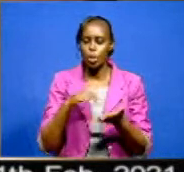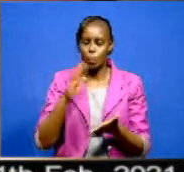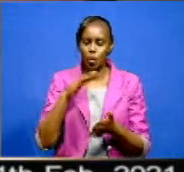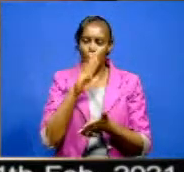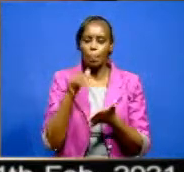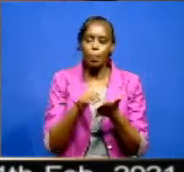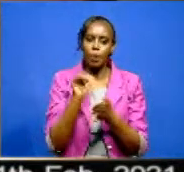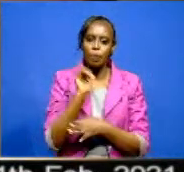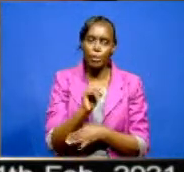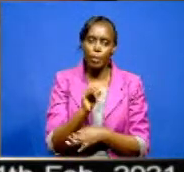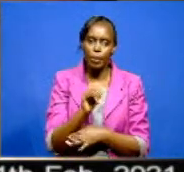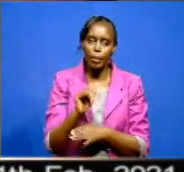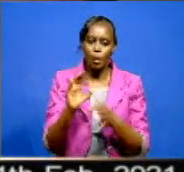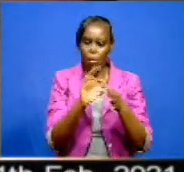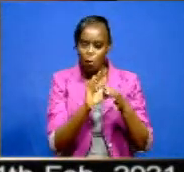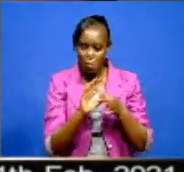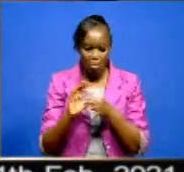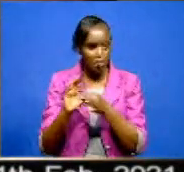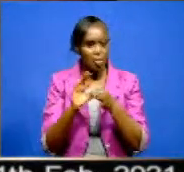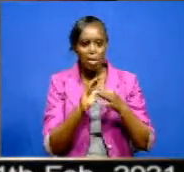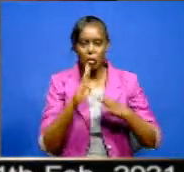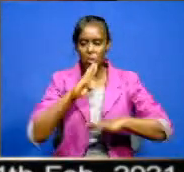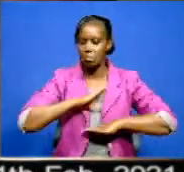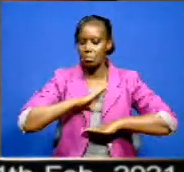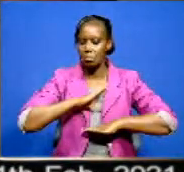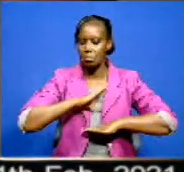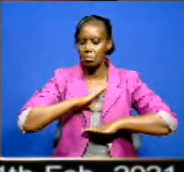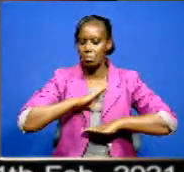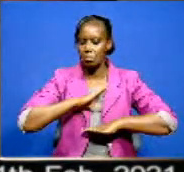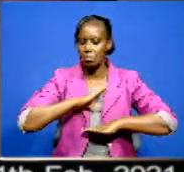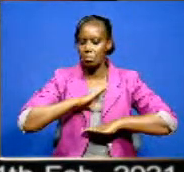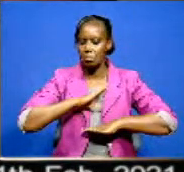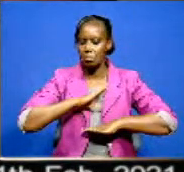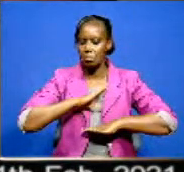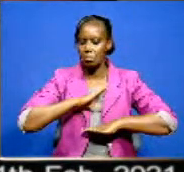as inadequate coordination of the sectorial policies.